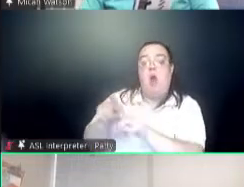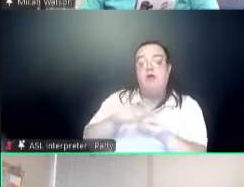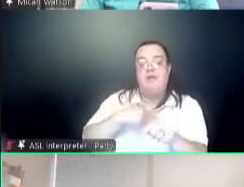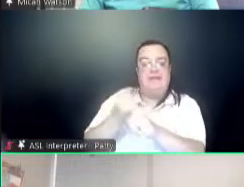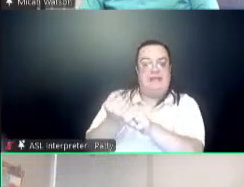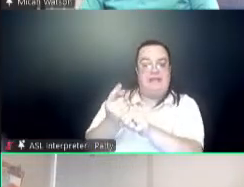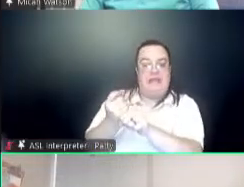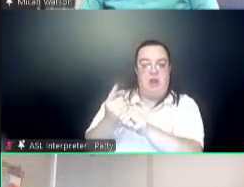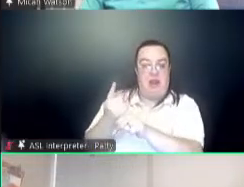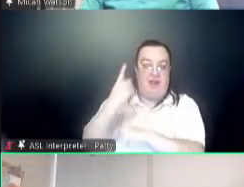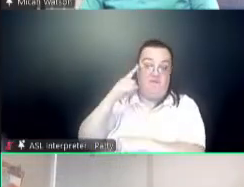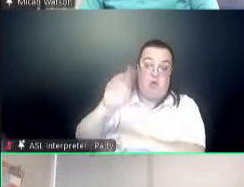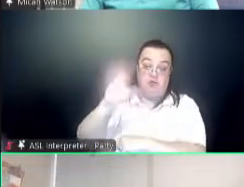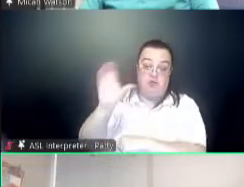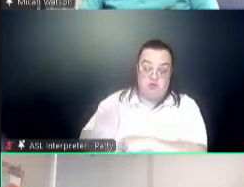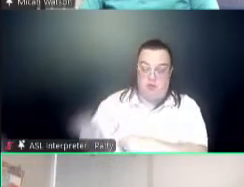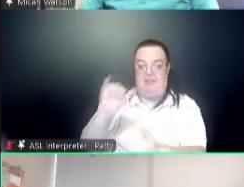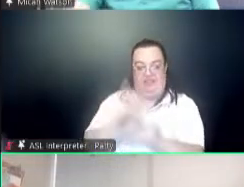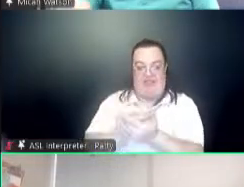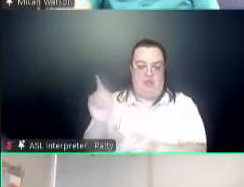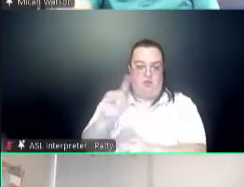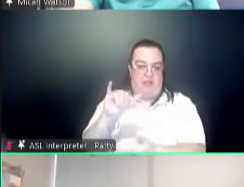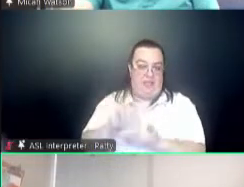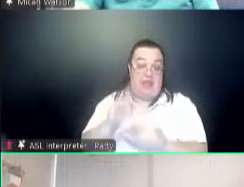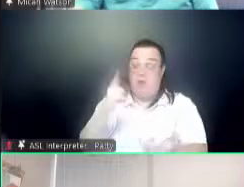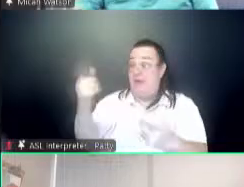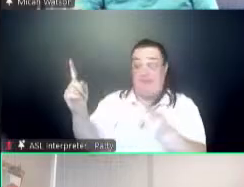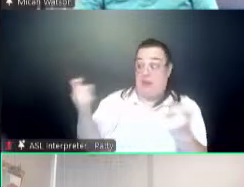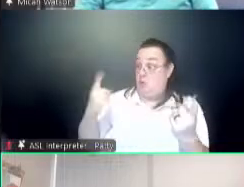that's where we are. Are there any questions up until this point?